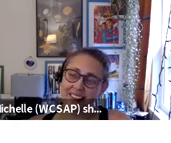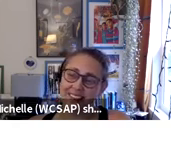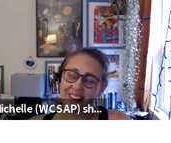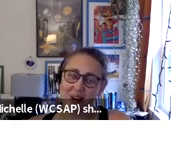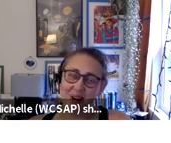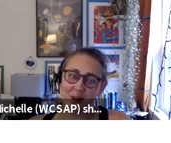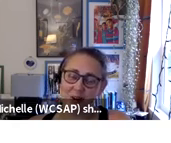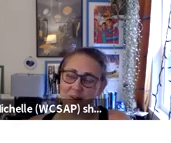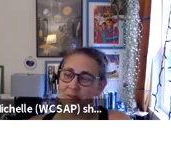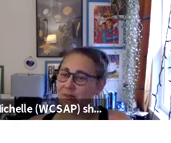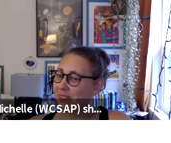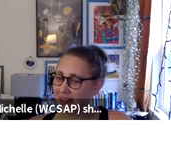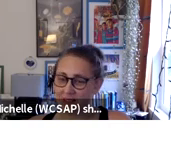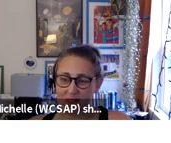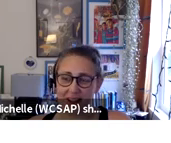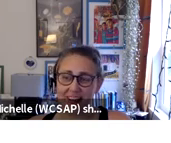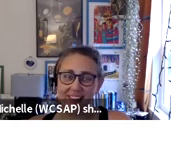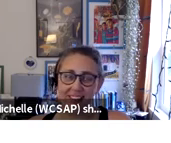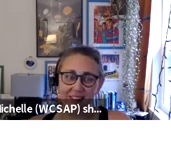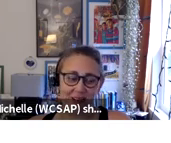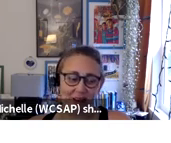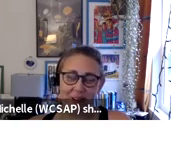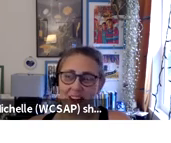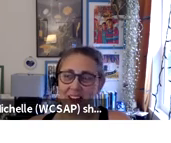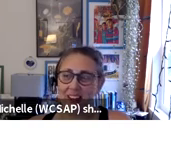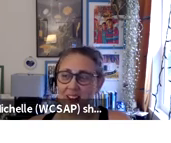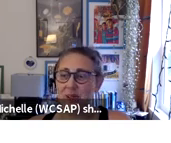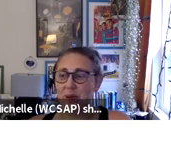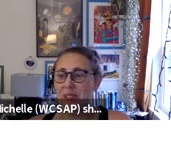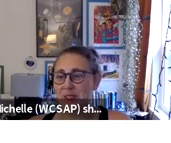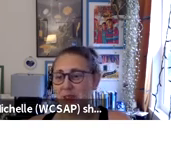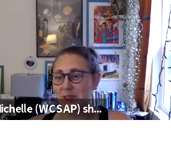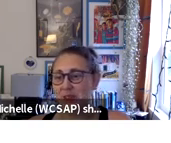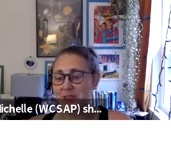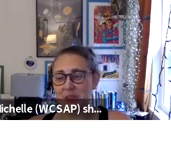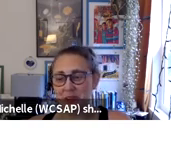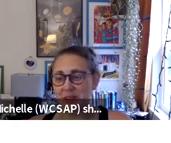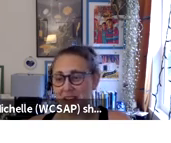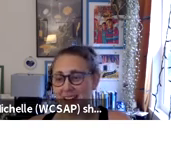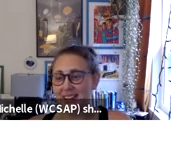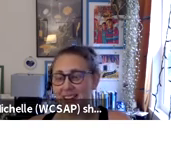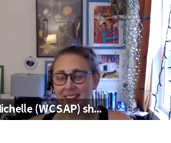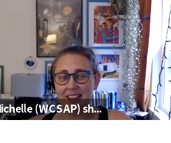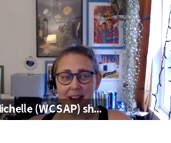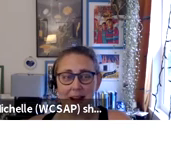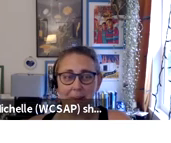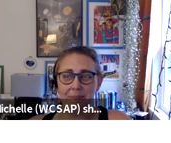it. So that's fine. And also, you know what to do, and you're doing those